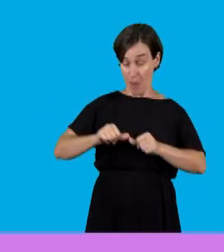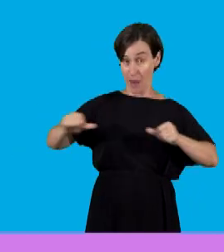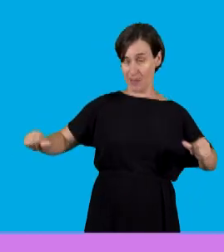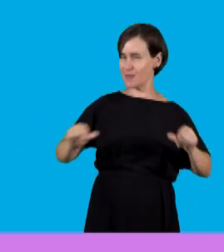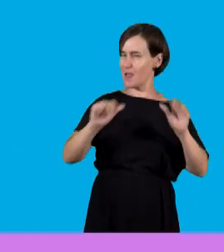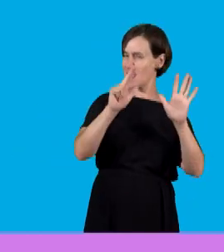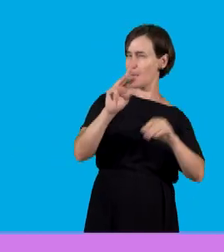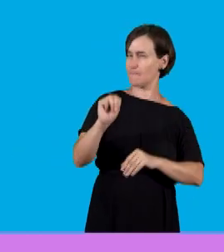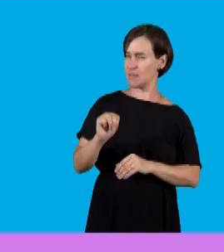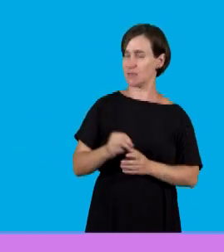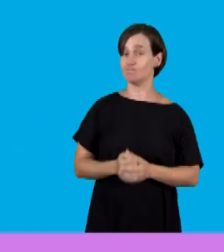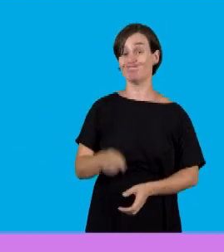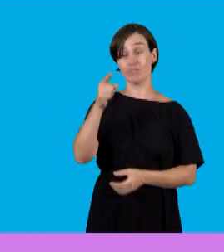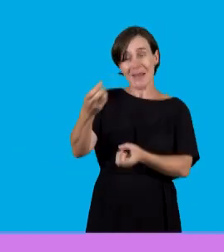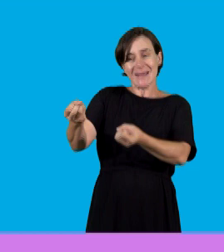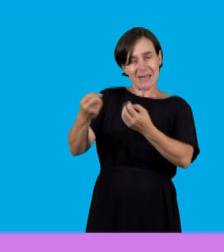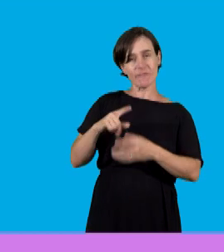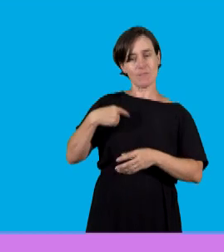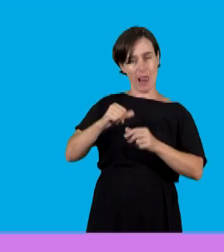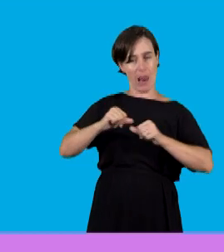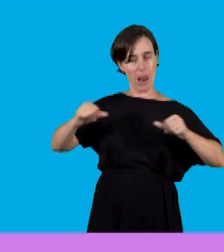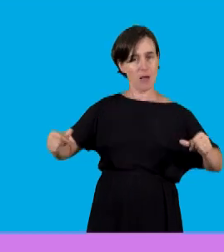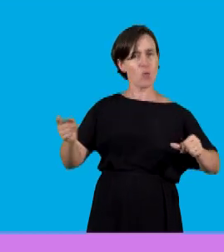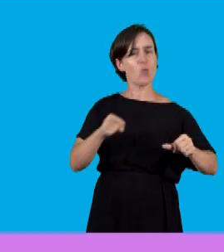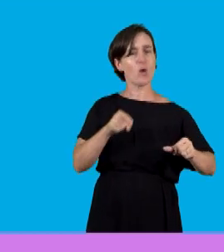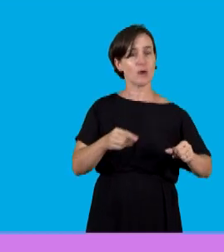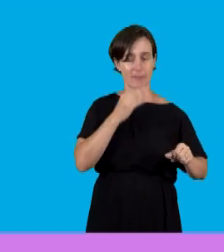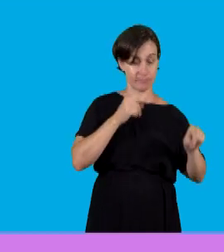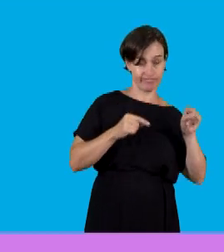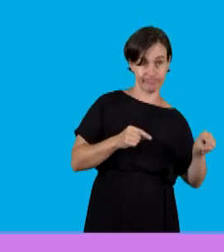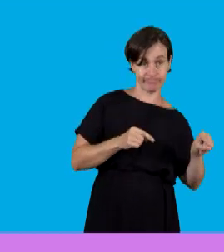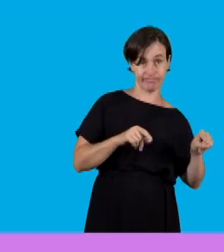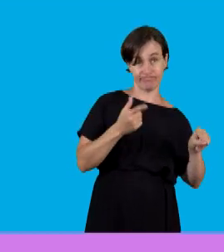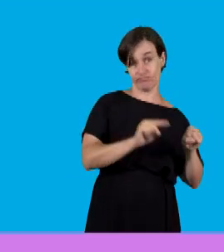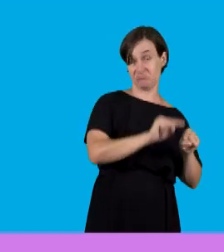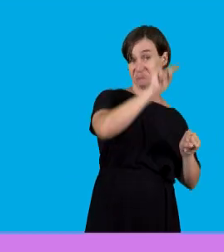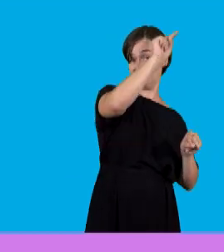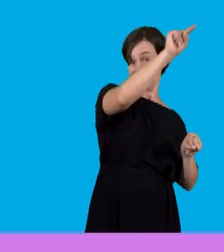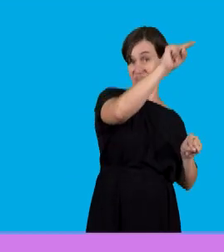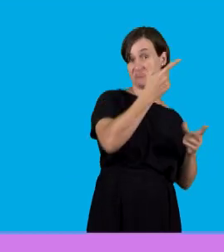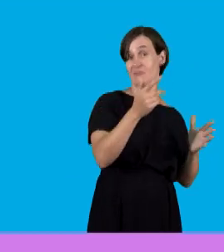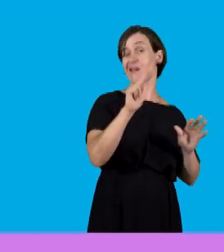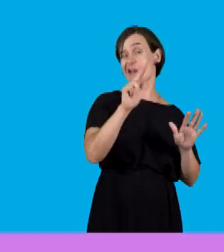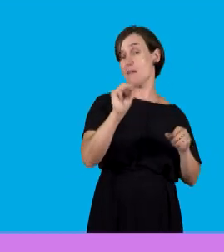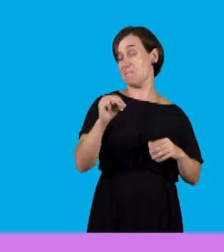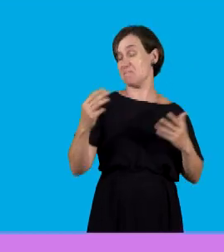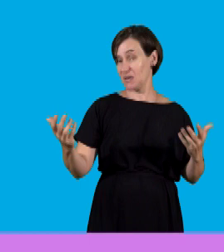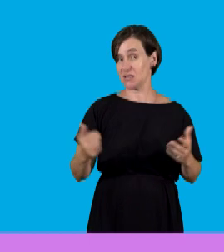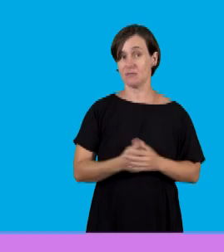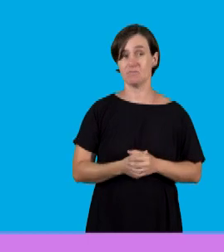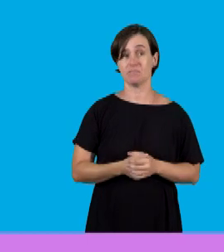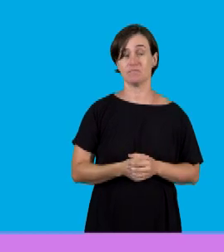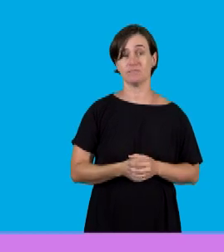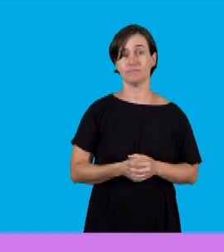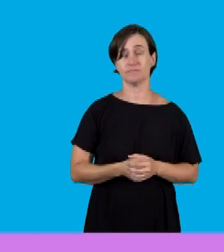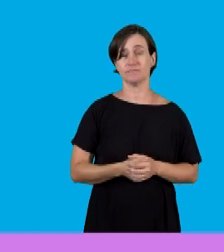are given the actual length of the room. So from this point to that point, we are given that it's 8 meters. And we also